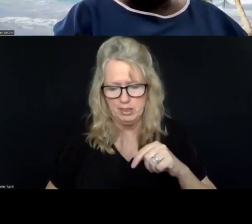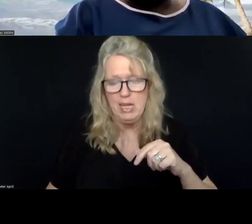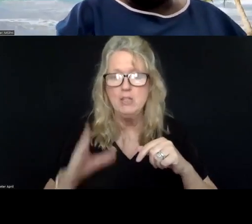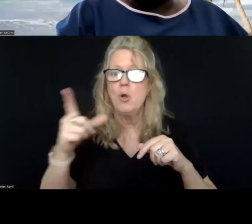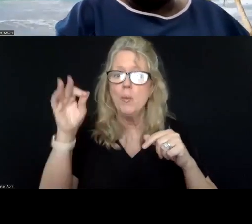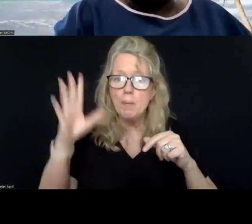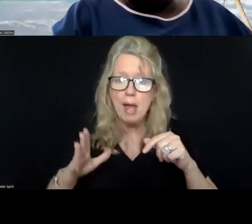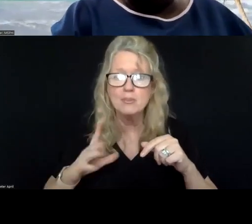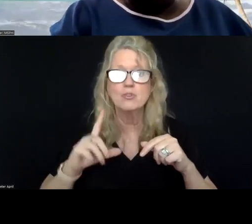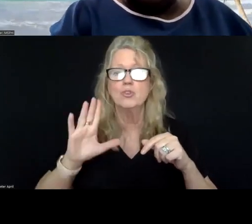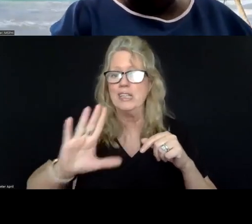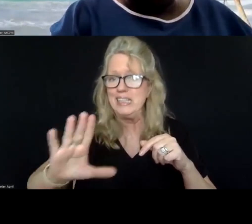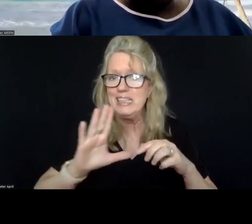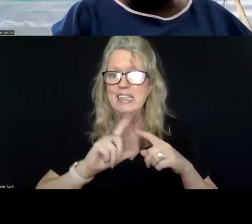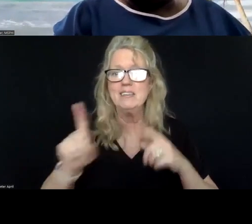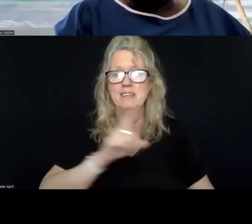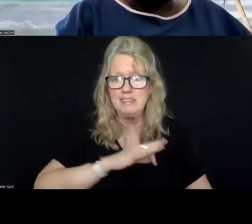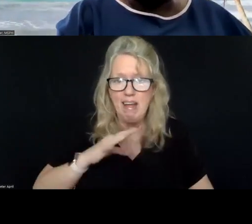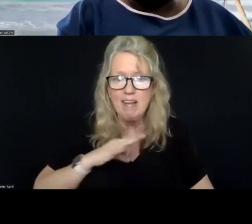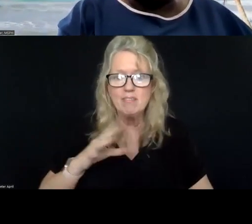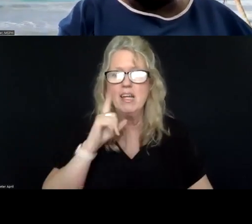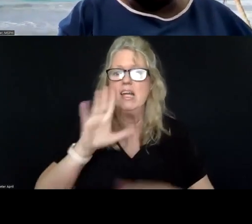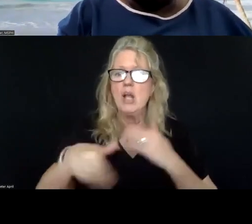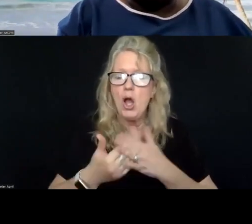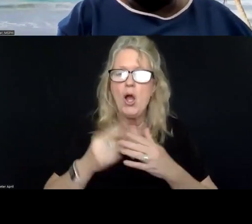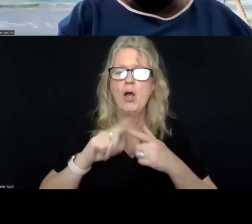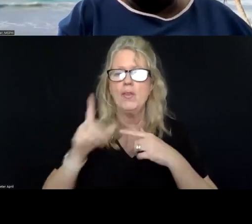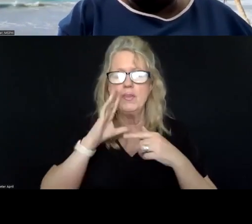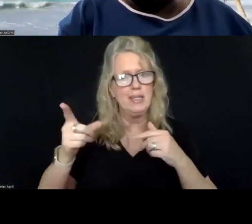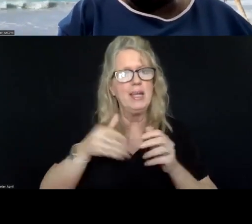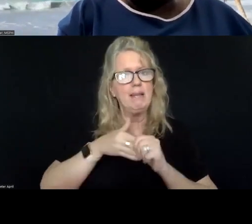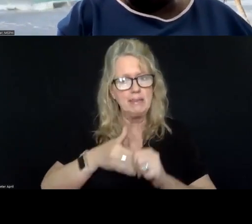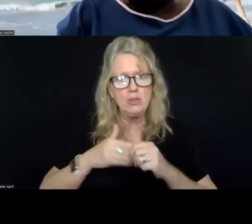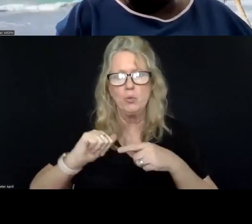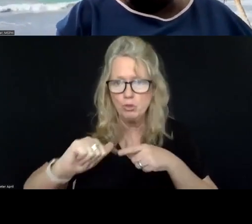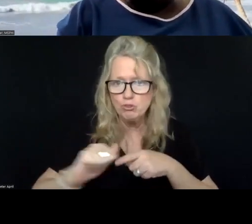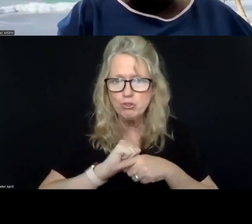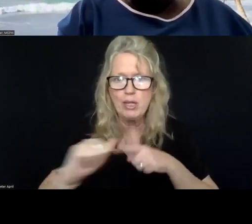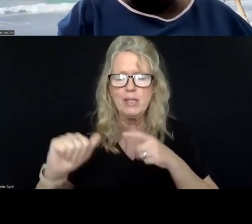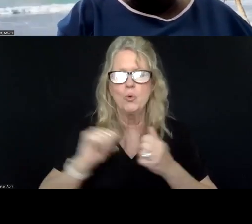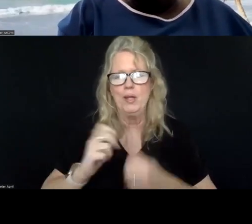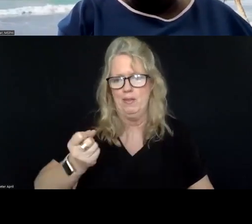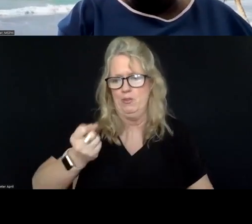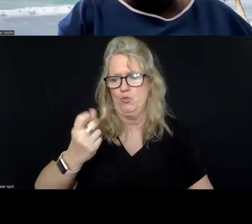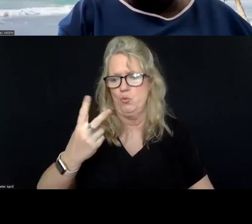pastor, his pastoral staff, and all ministry leaders were trained with a